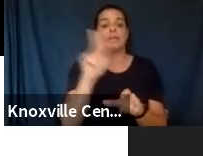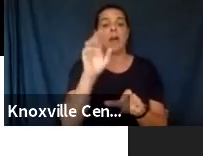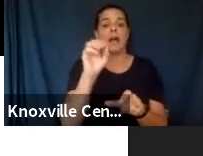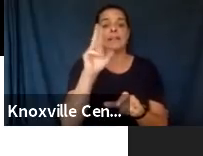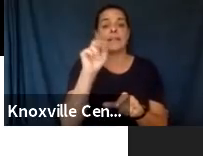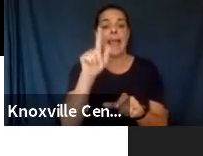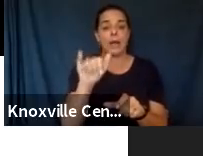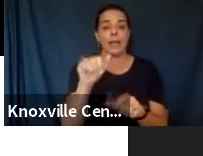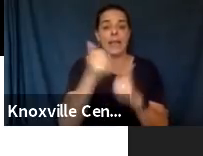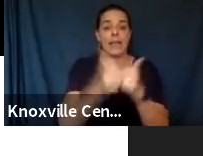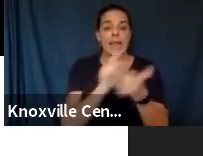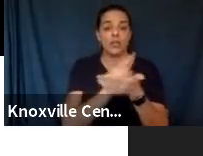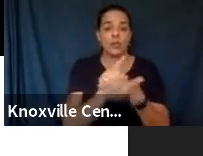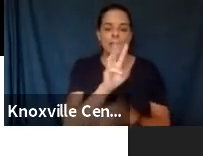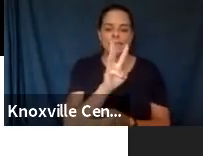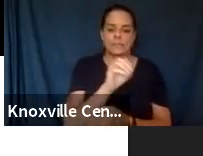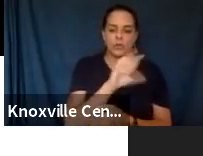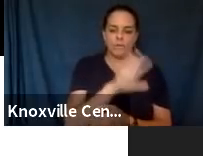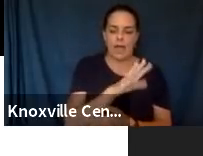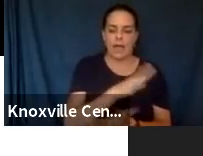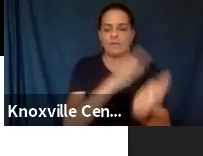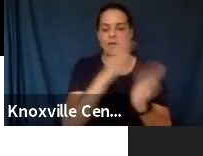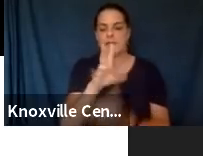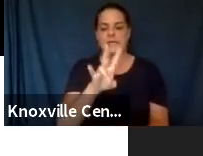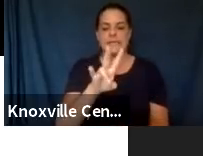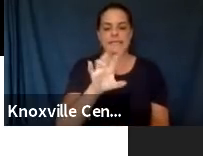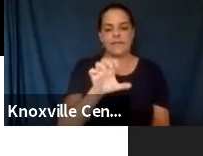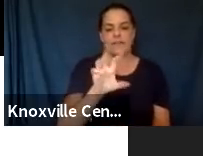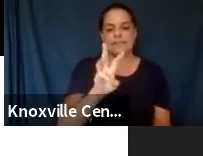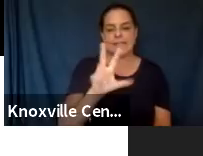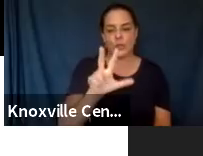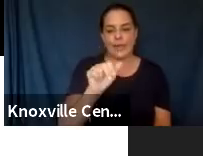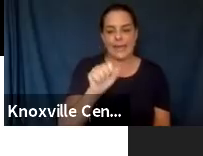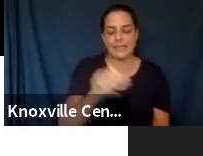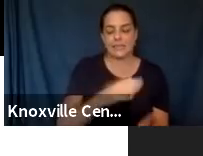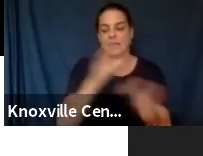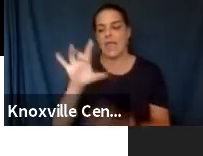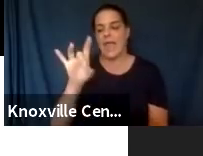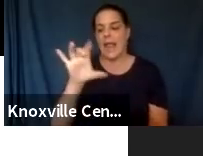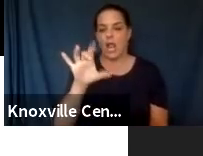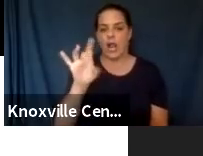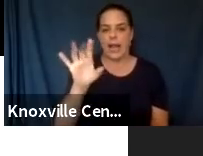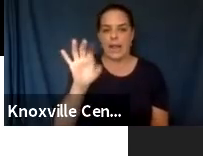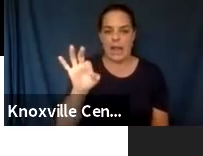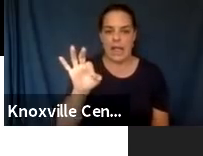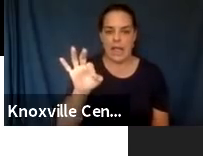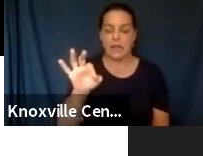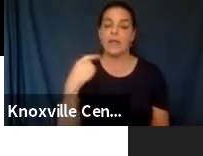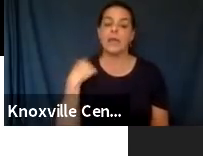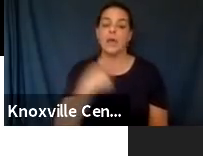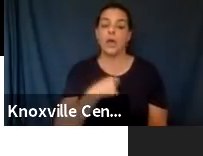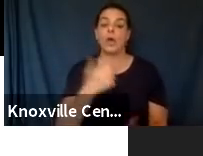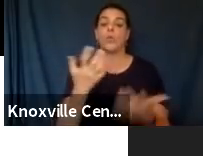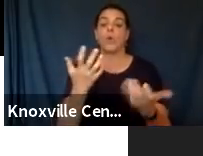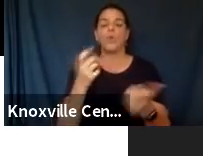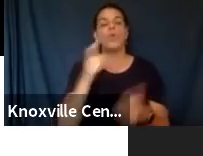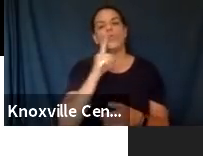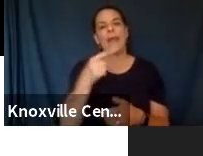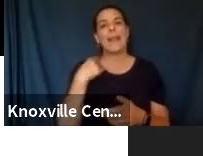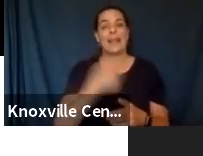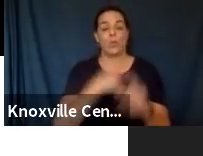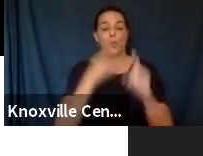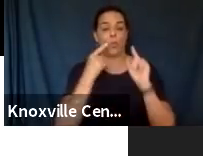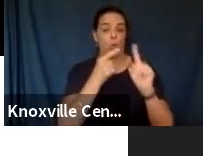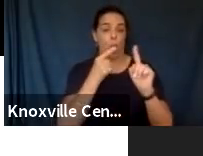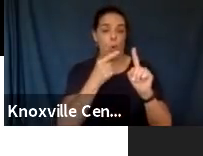to week, 605, and then 763 cases, then 889. What we're really shooting for